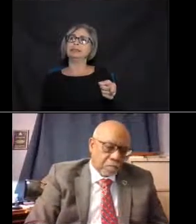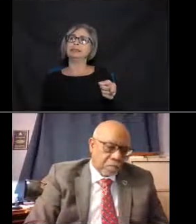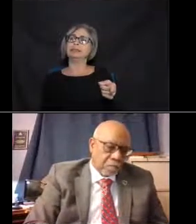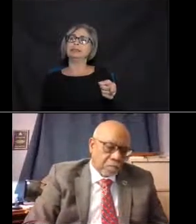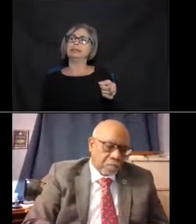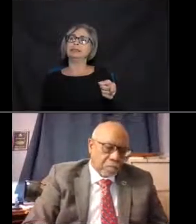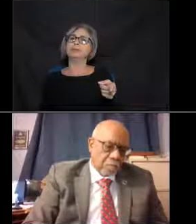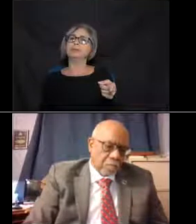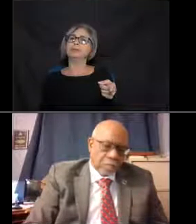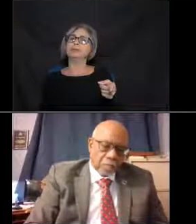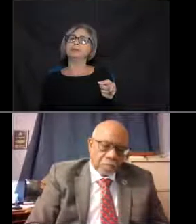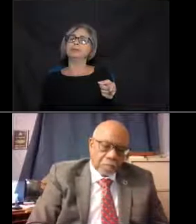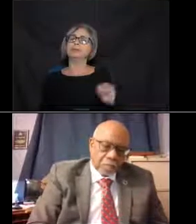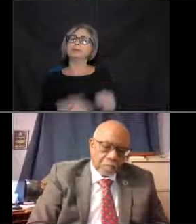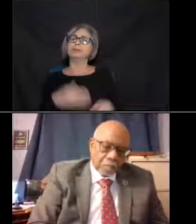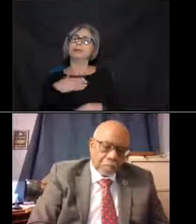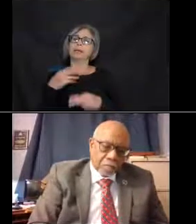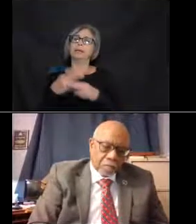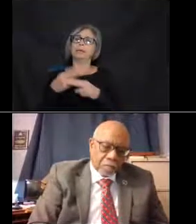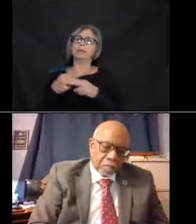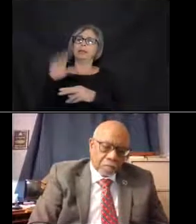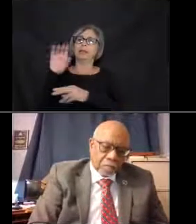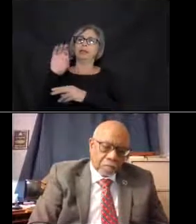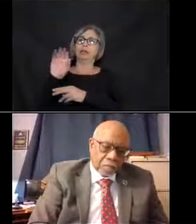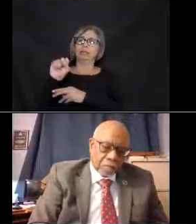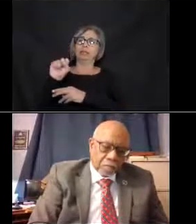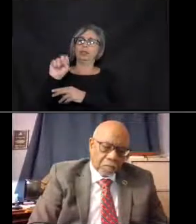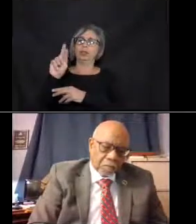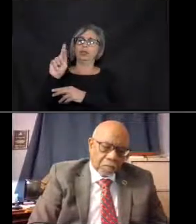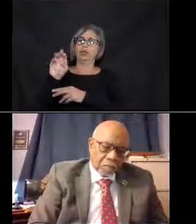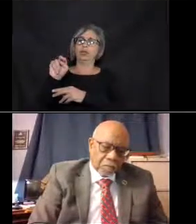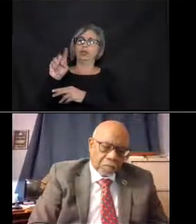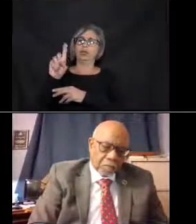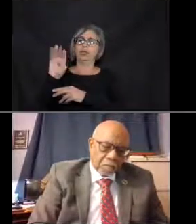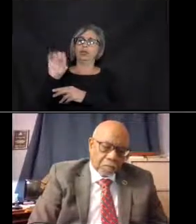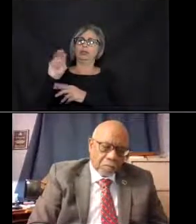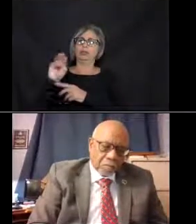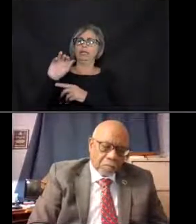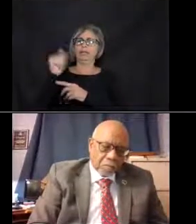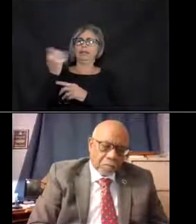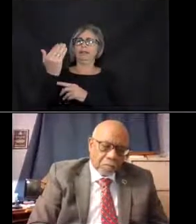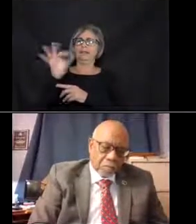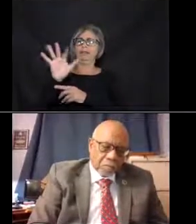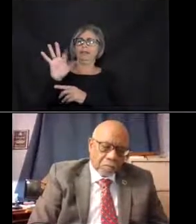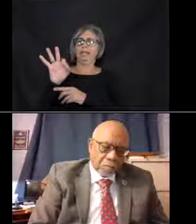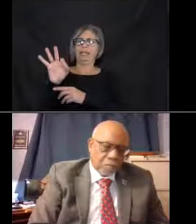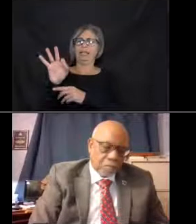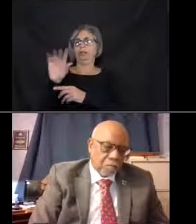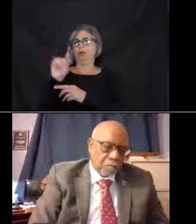this evening. My name is Chris Nordstrom. My address is 1059 Grove Park Circle.